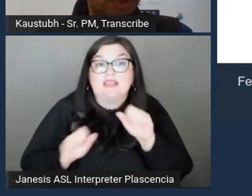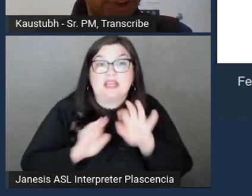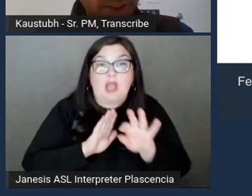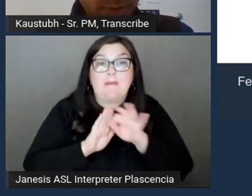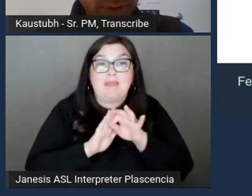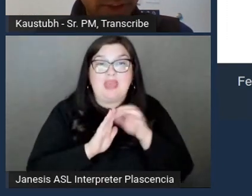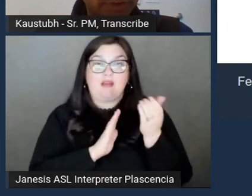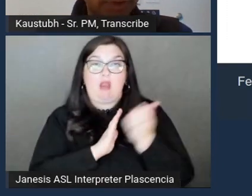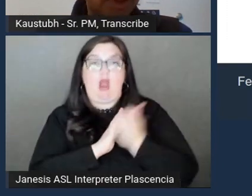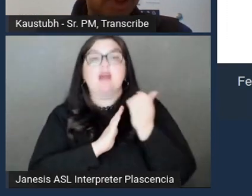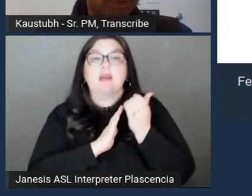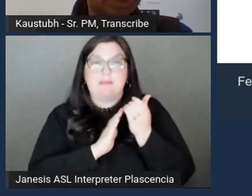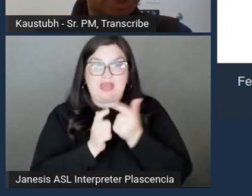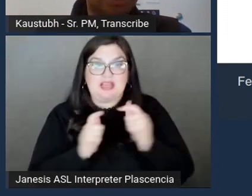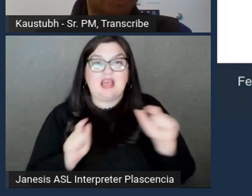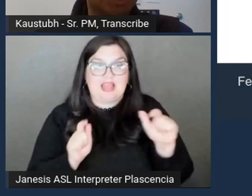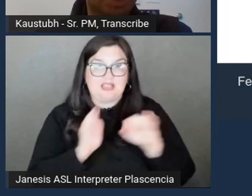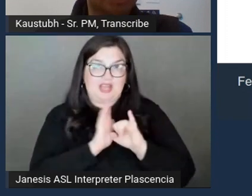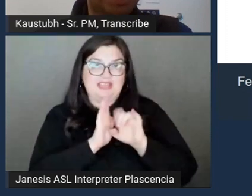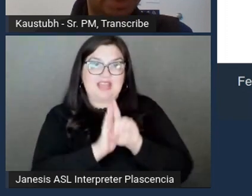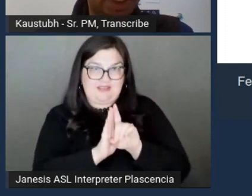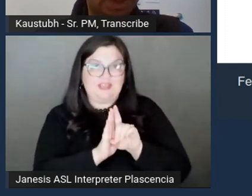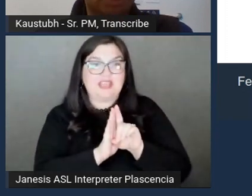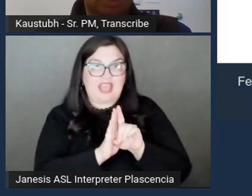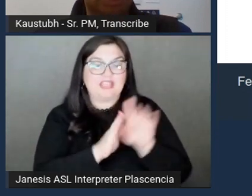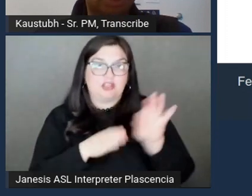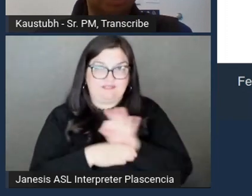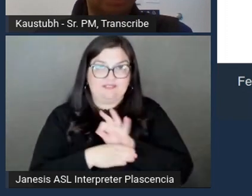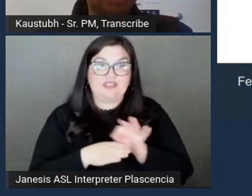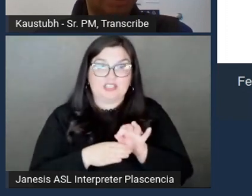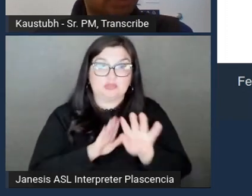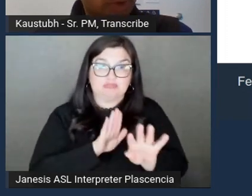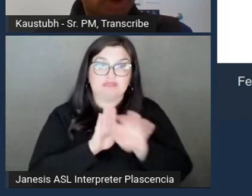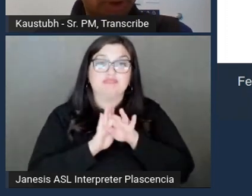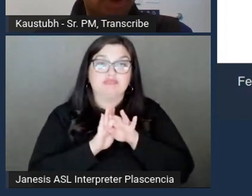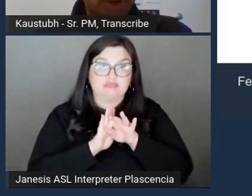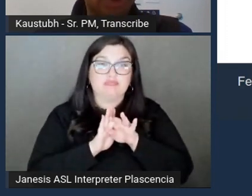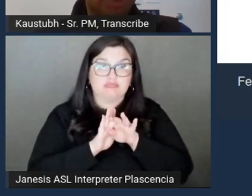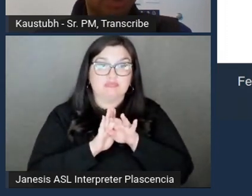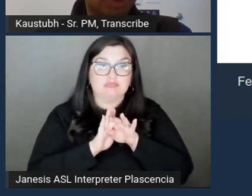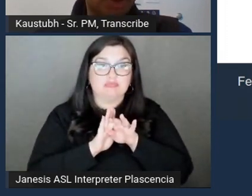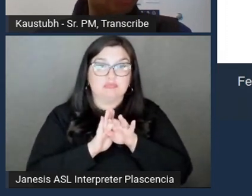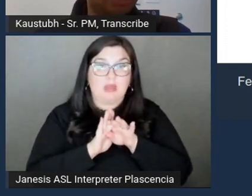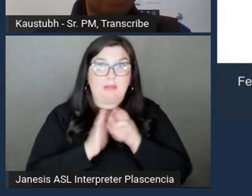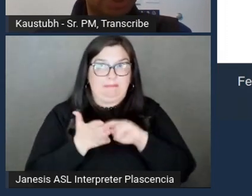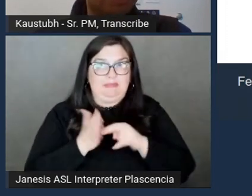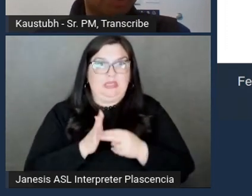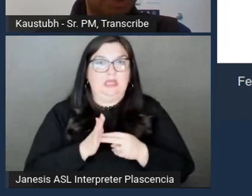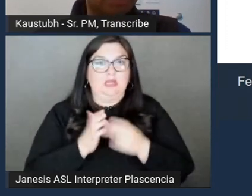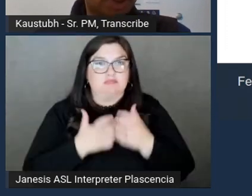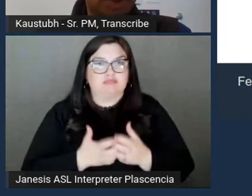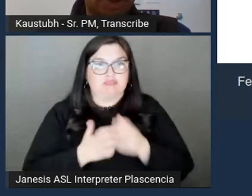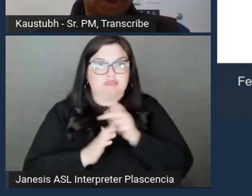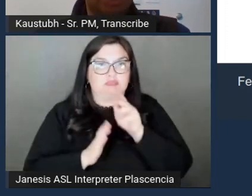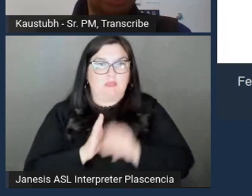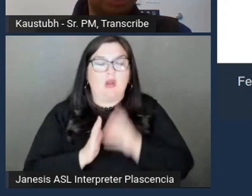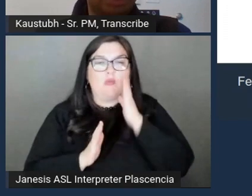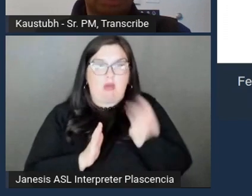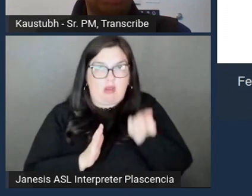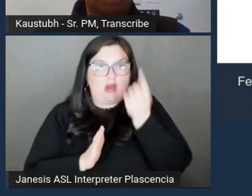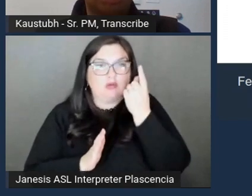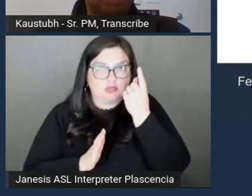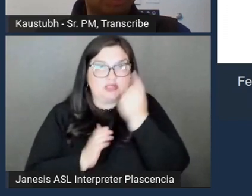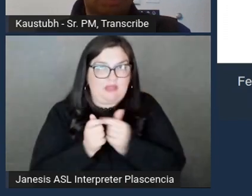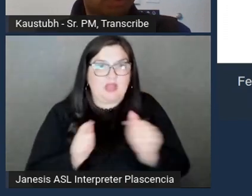automatic language identification feature, which can actually detect the language being spoken on the call. So you don't even have to worry about